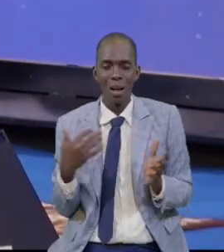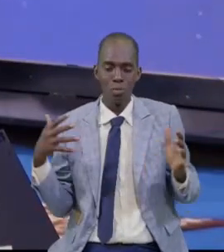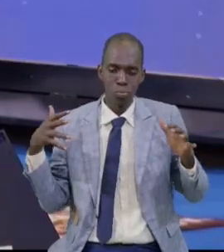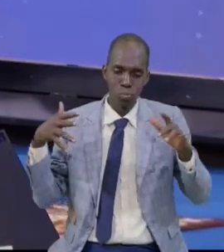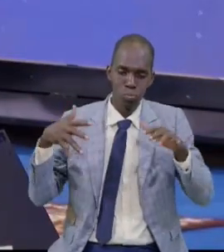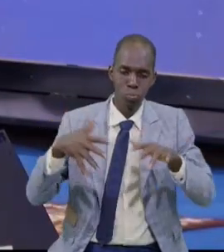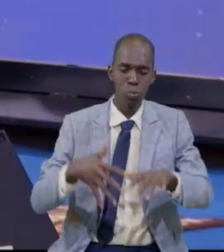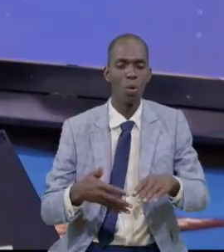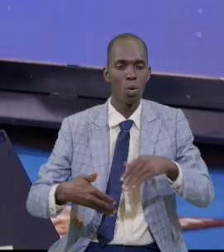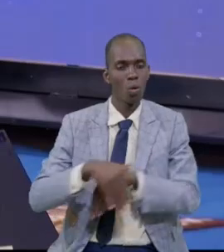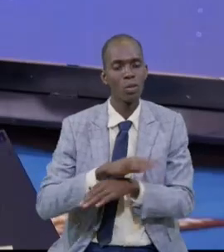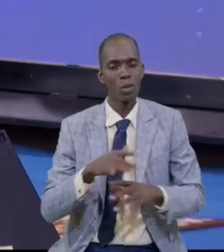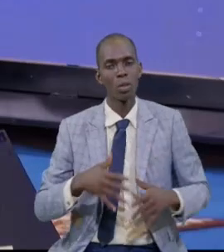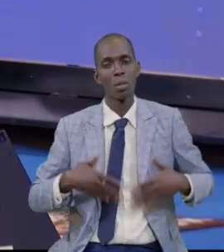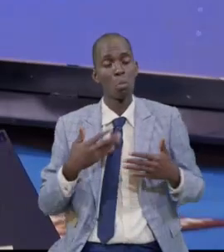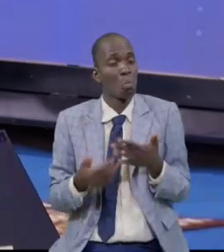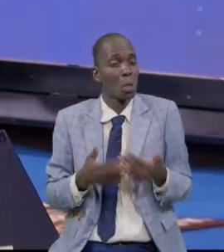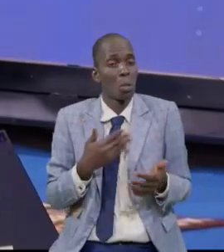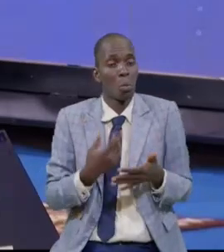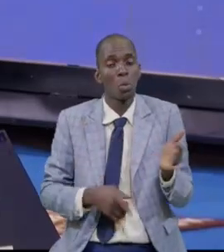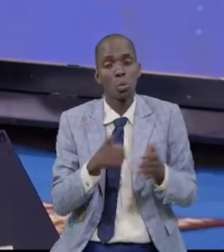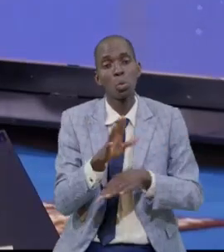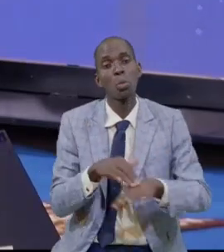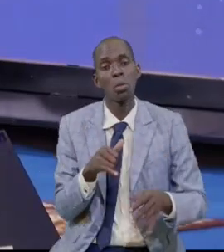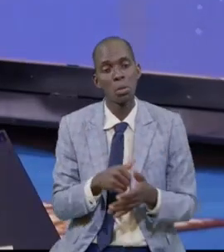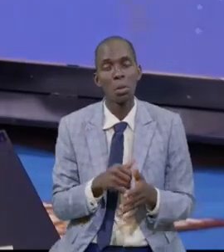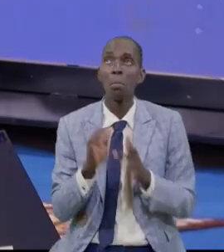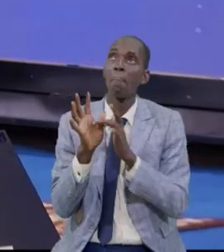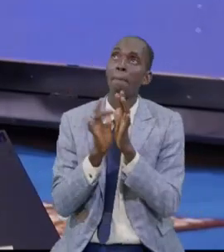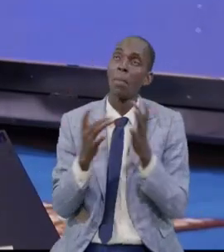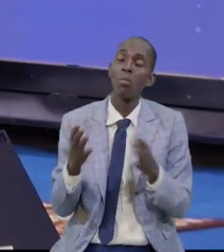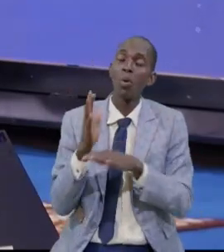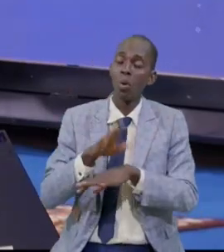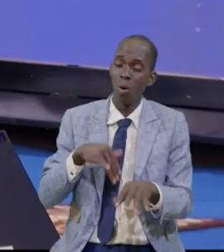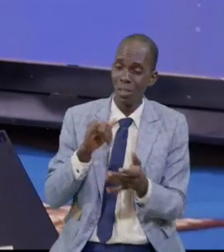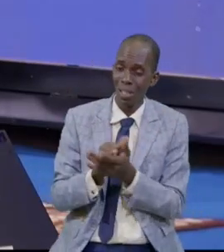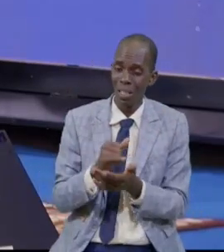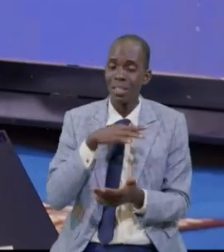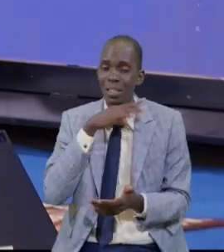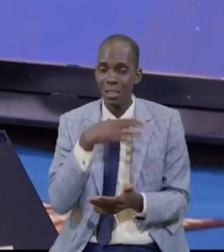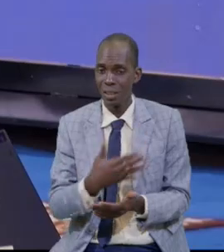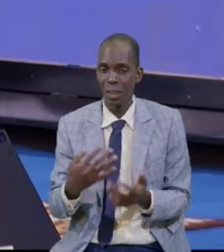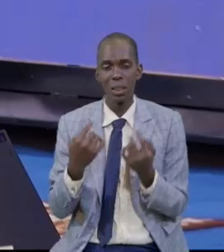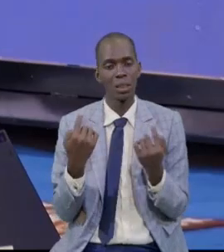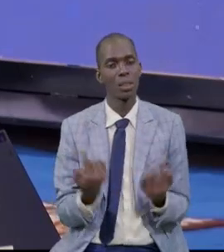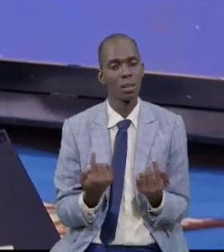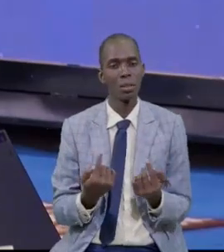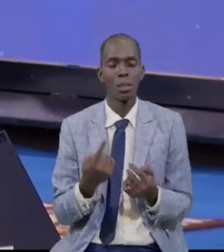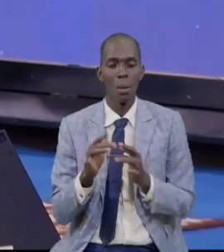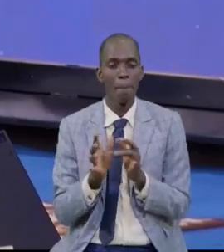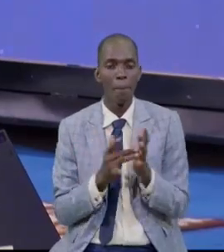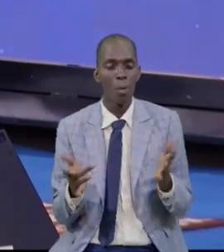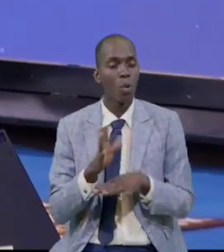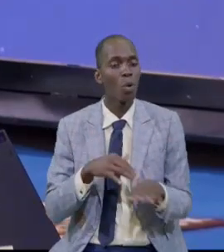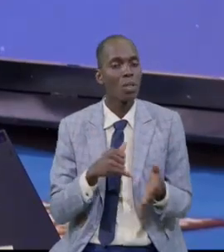it. The Bible calls it sin. The Bible calls it dirt, defilement, that will just